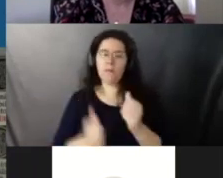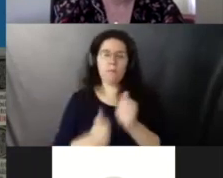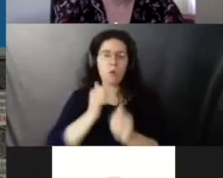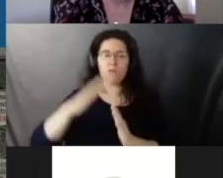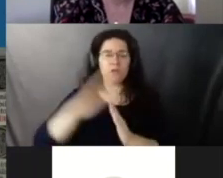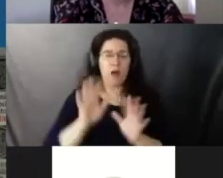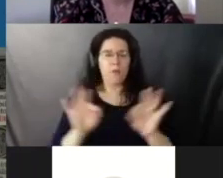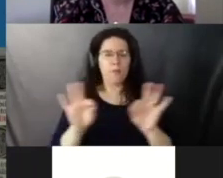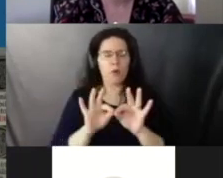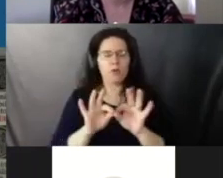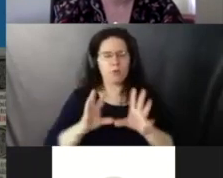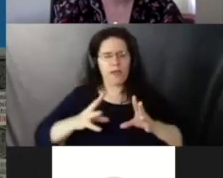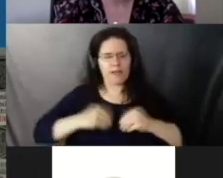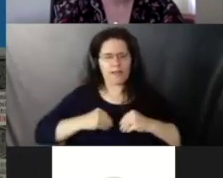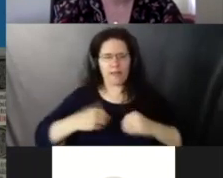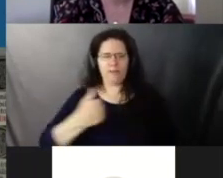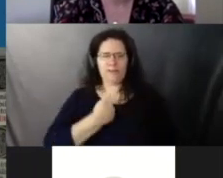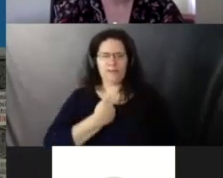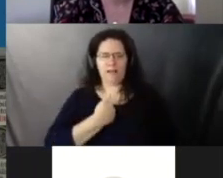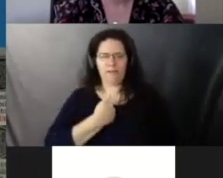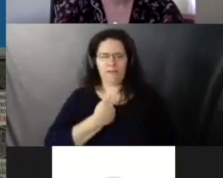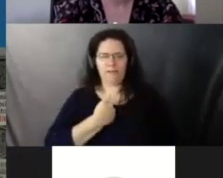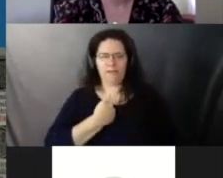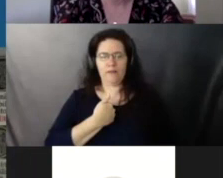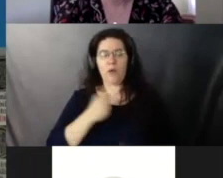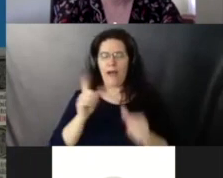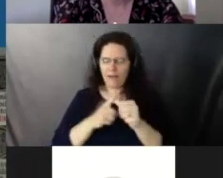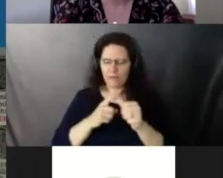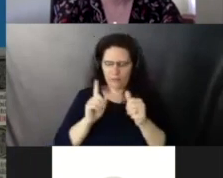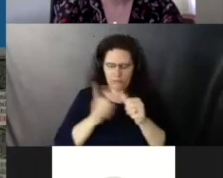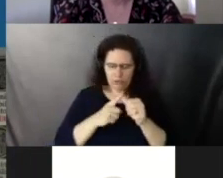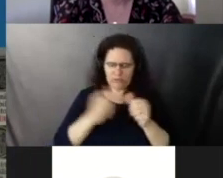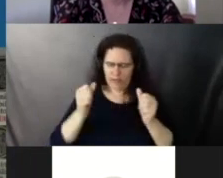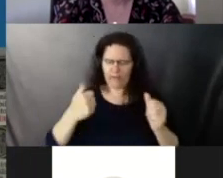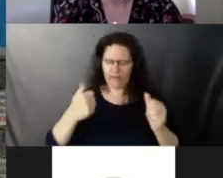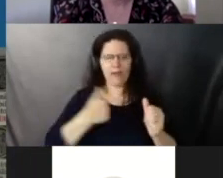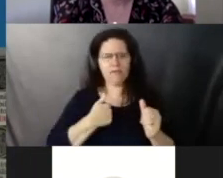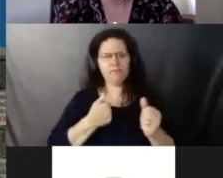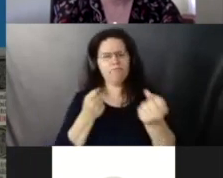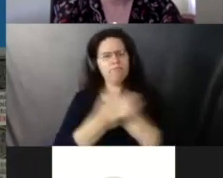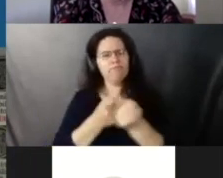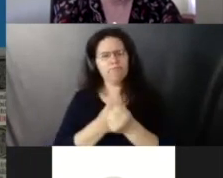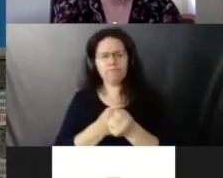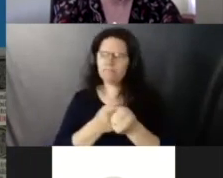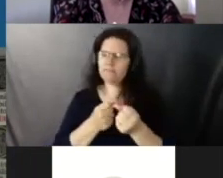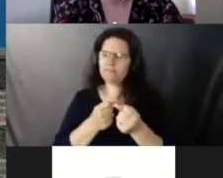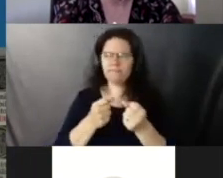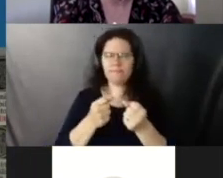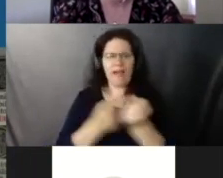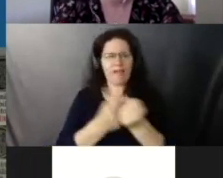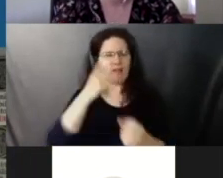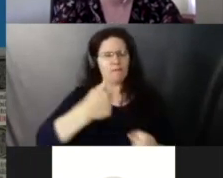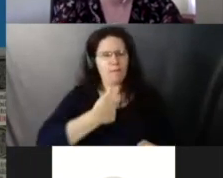you have to be advocate for your own self. That you have to accept accept yourself, you have to accept your